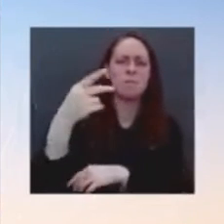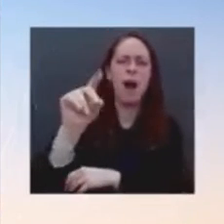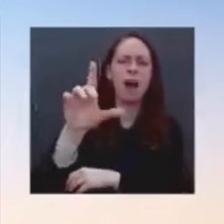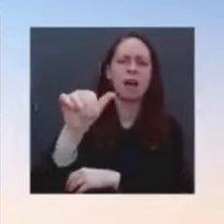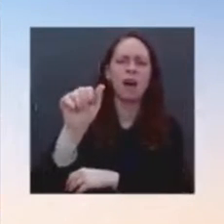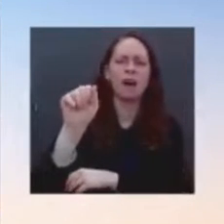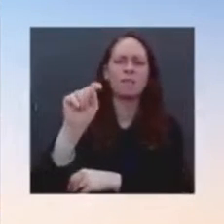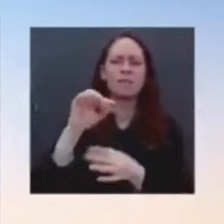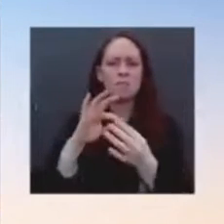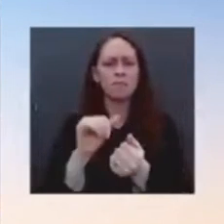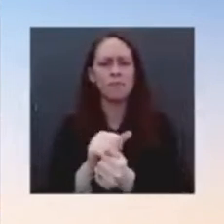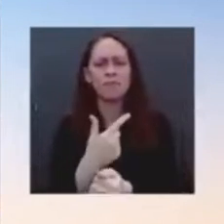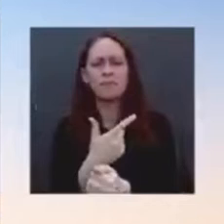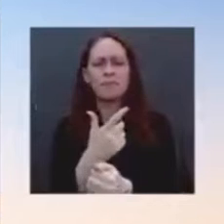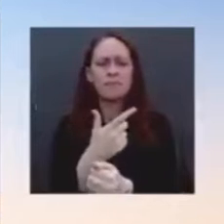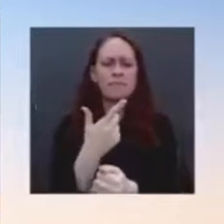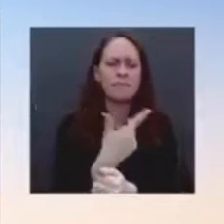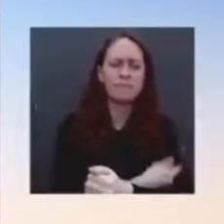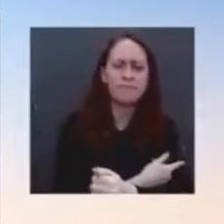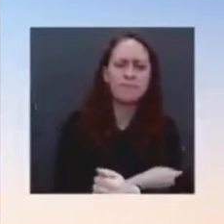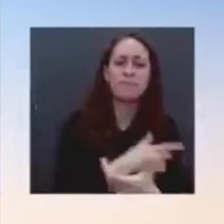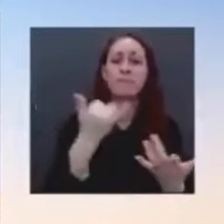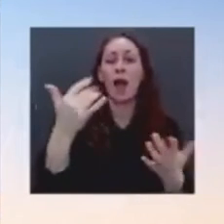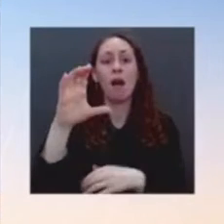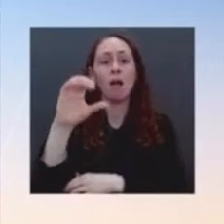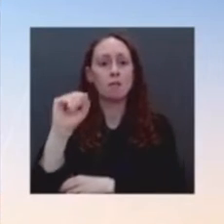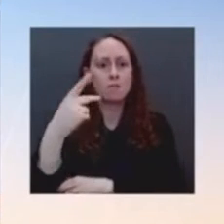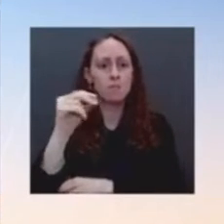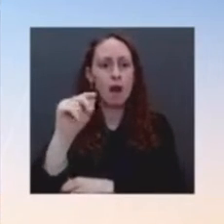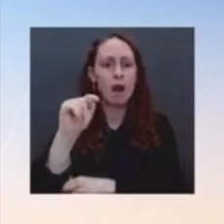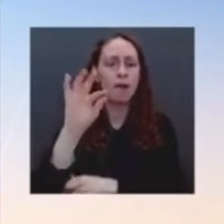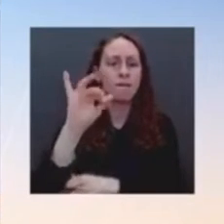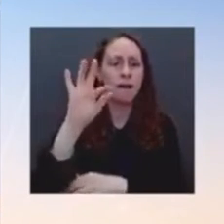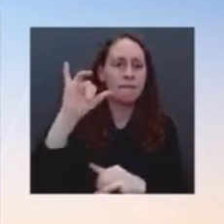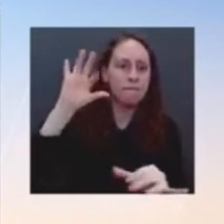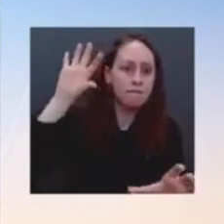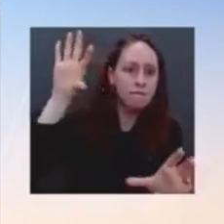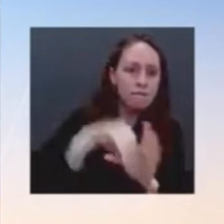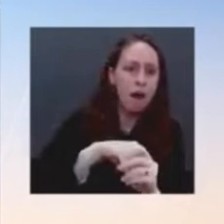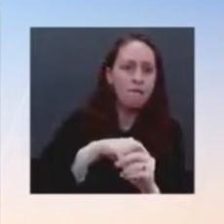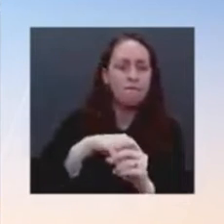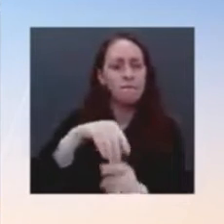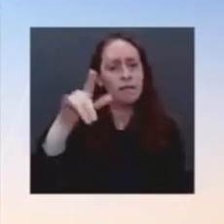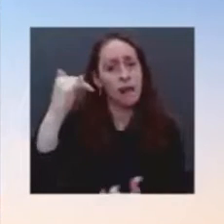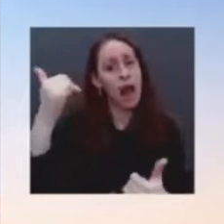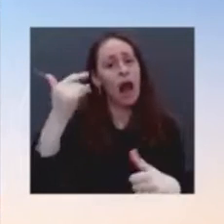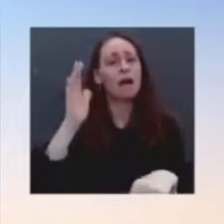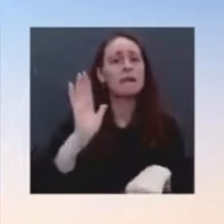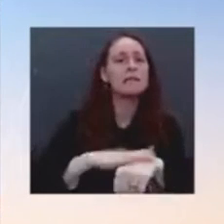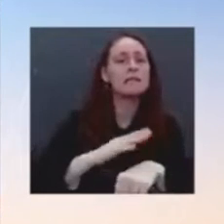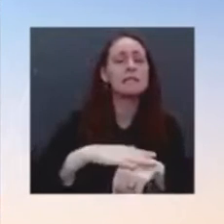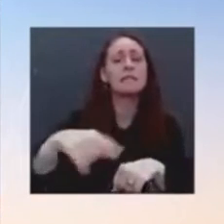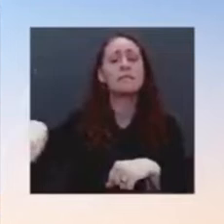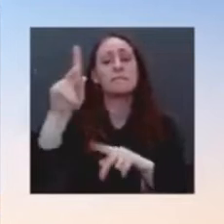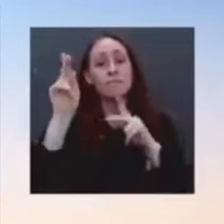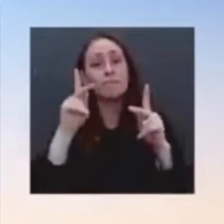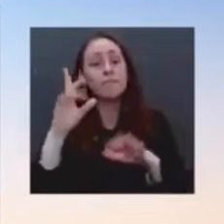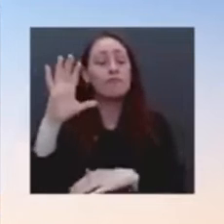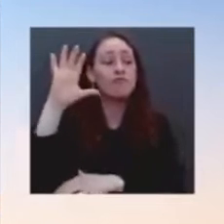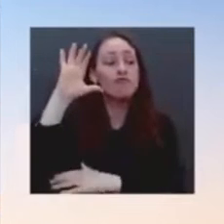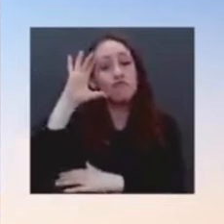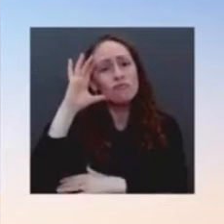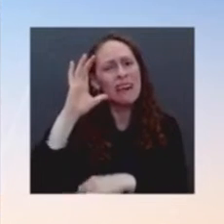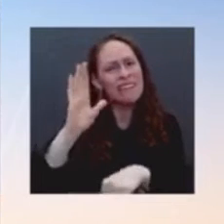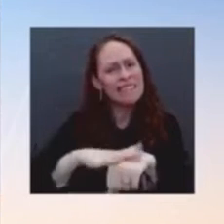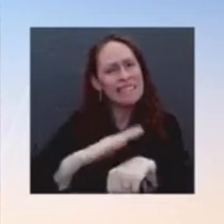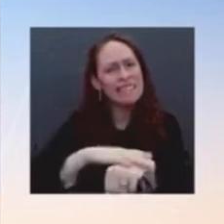House and the administration think this is a satisfactory step? Or do you think that companies like Spotify should go further than just putting a label on there